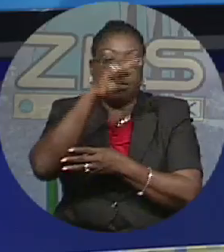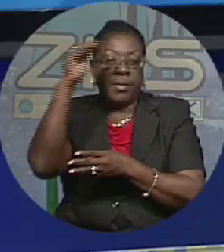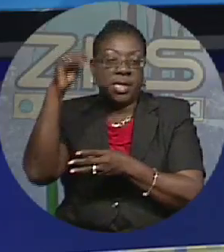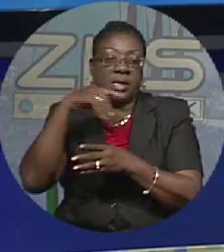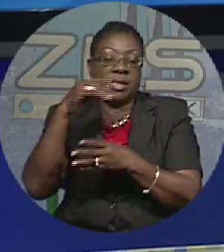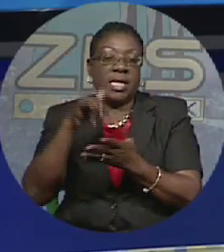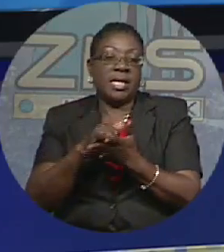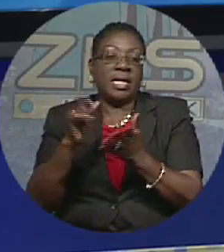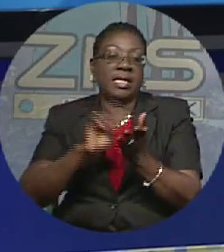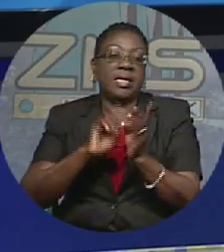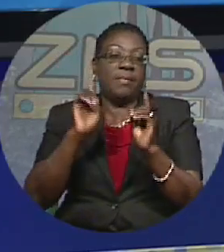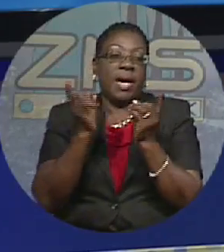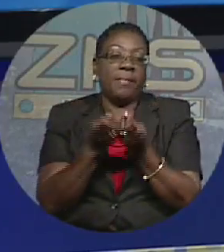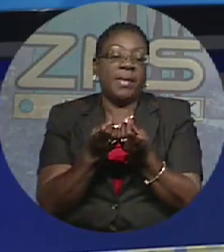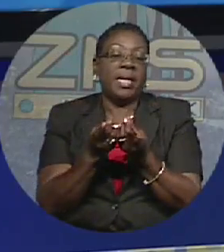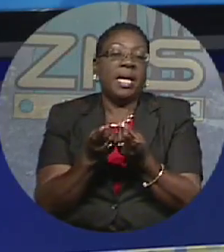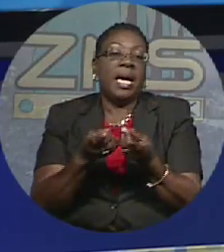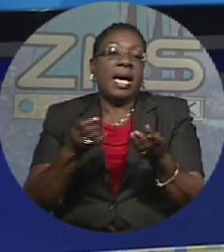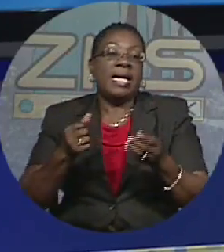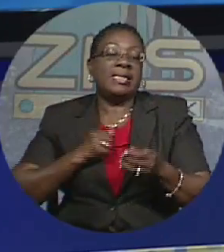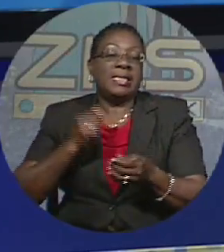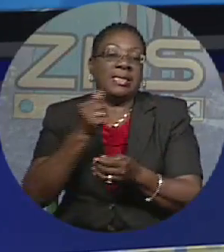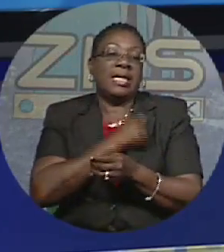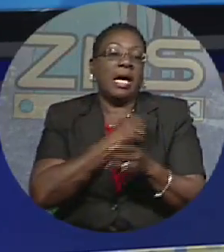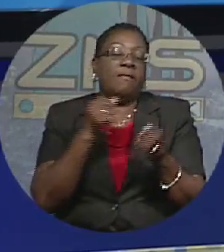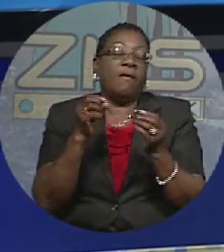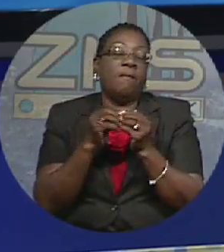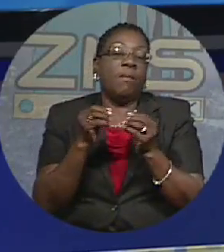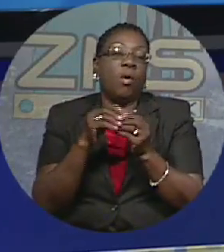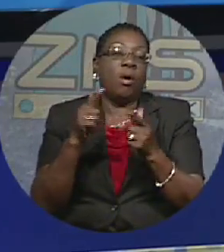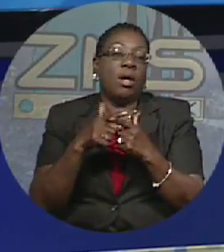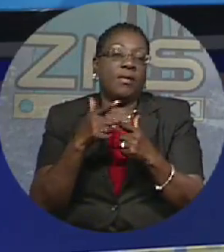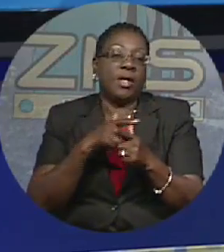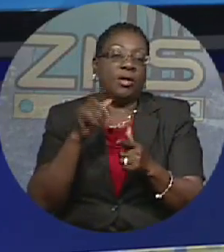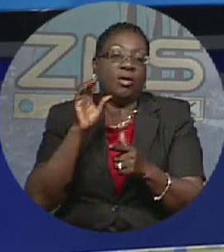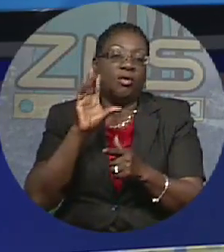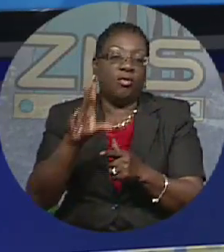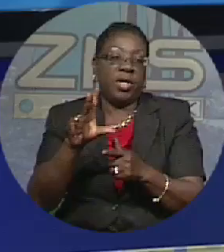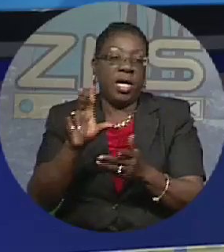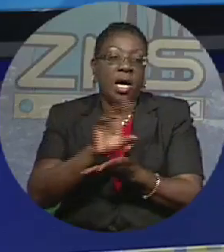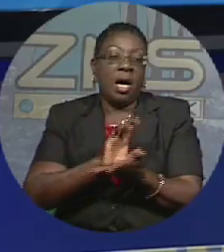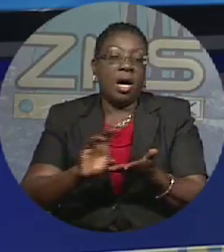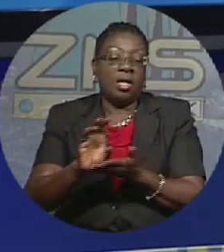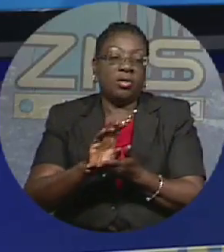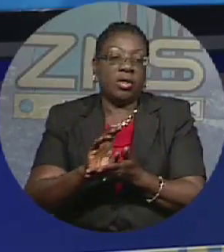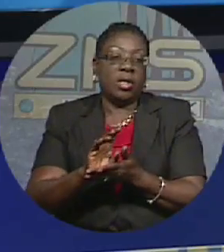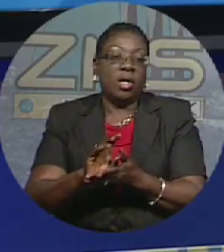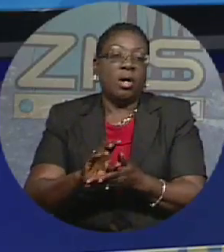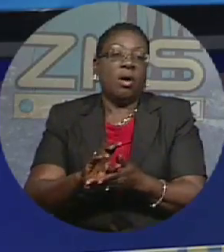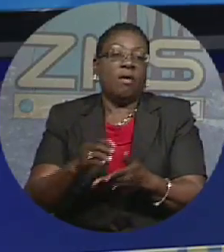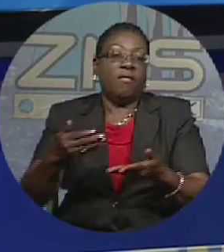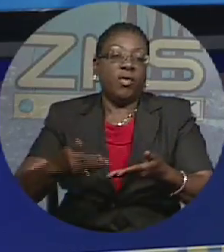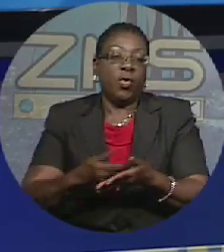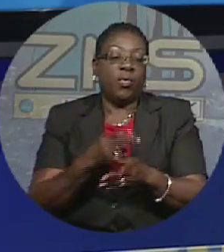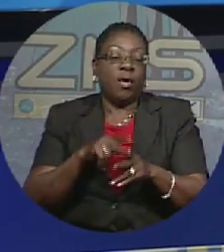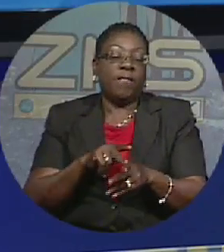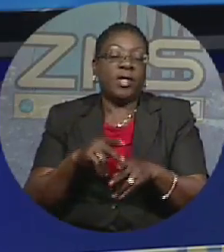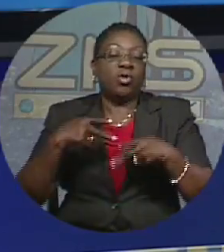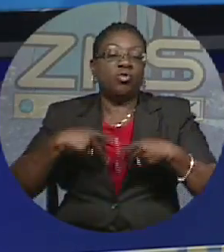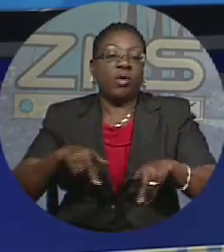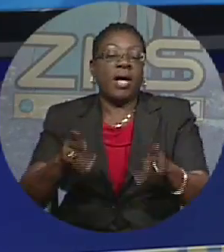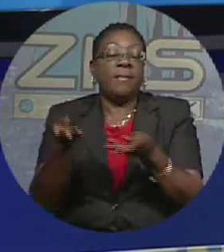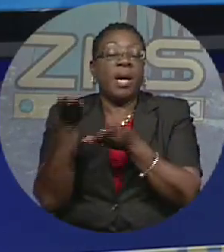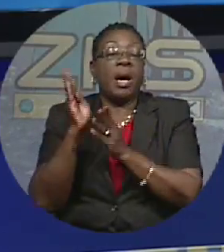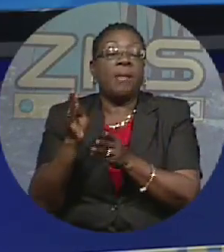says the department has a staff of more than 300 with offices on New Providence, Grand Bahama, and 12 Family Islands. She says the staff